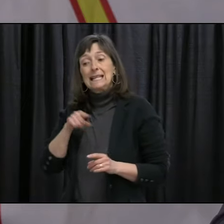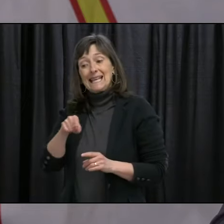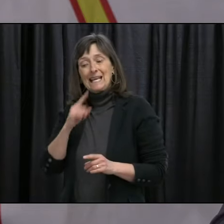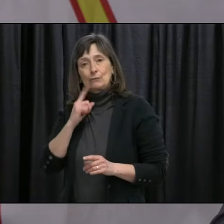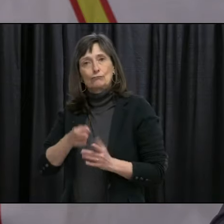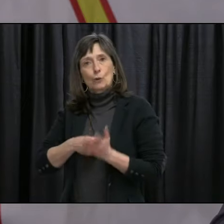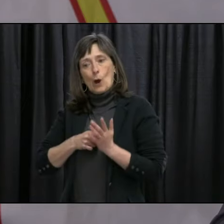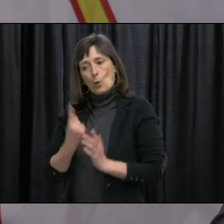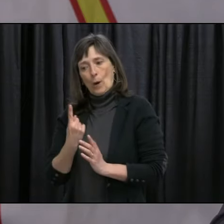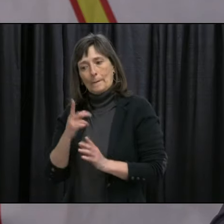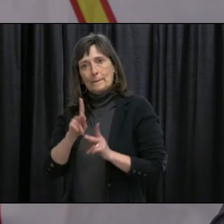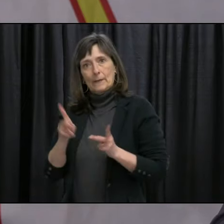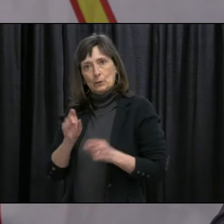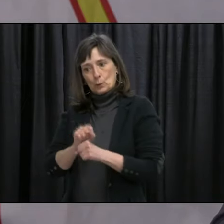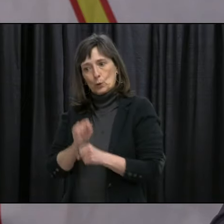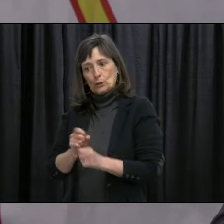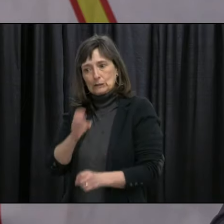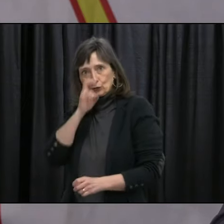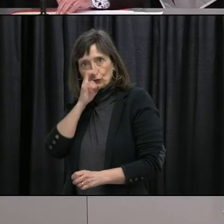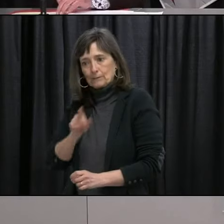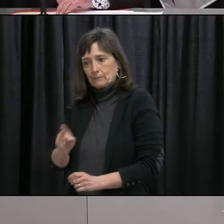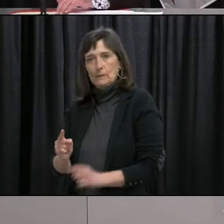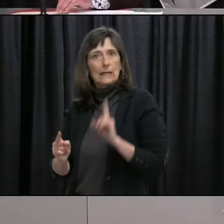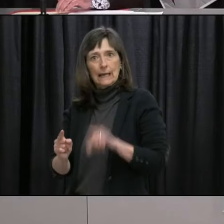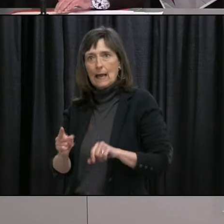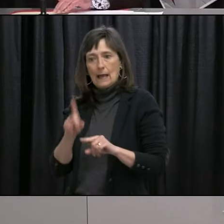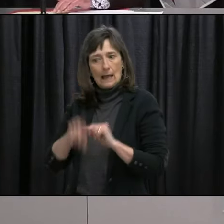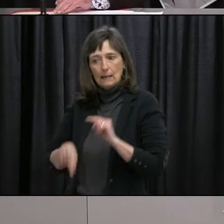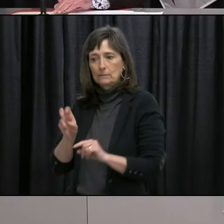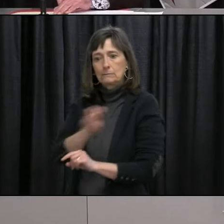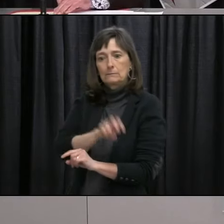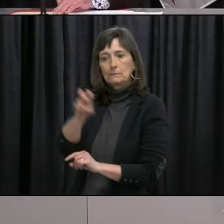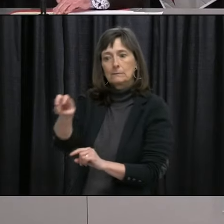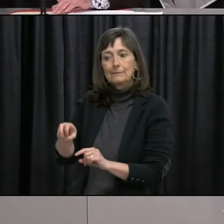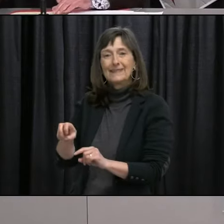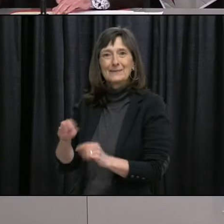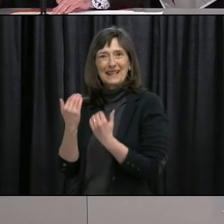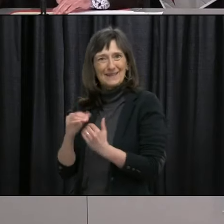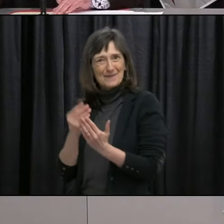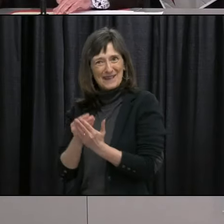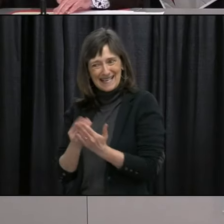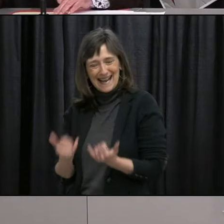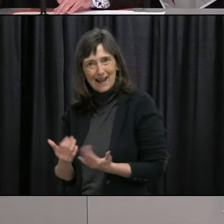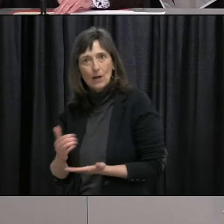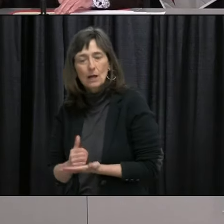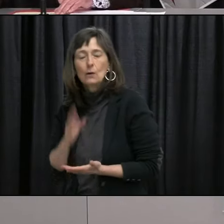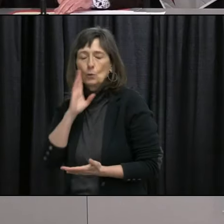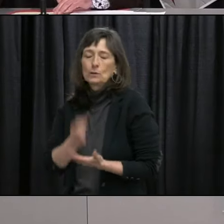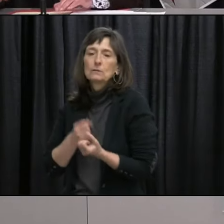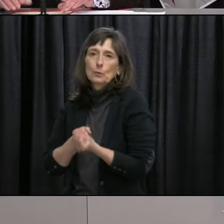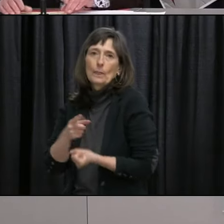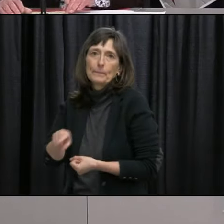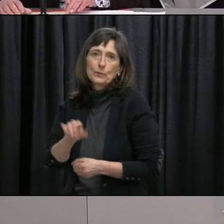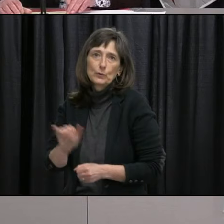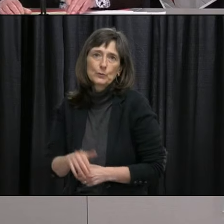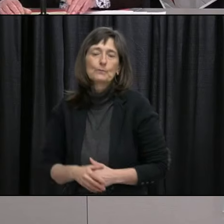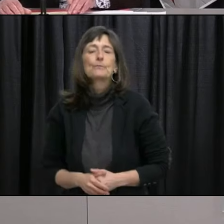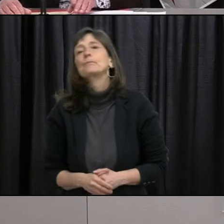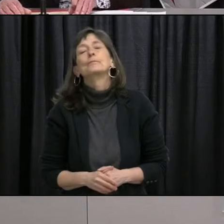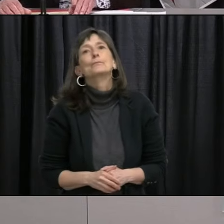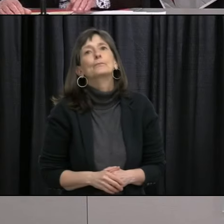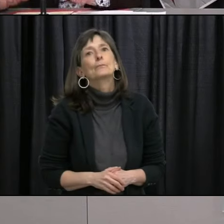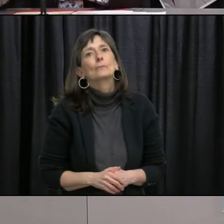Okay, thank you. there's been a lot of pushback from part-time